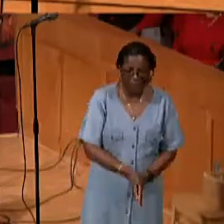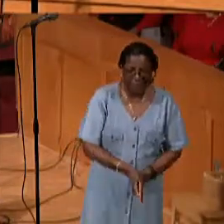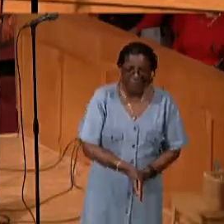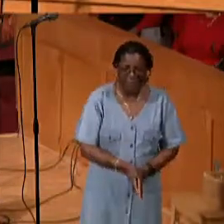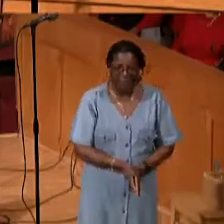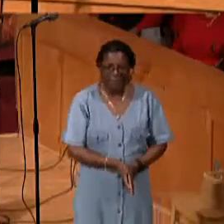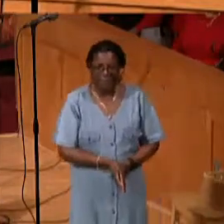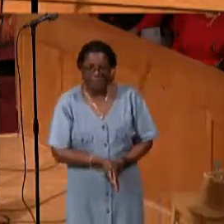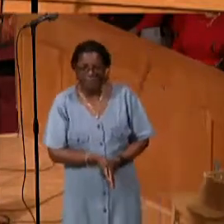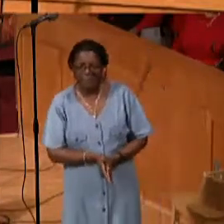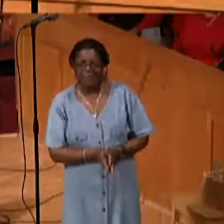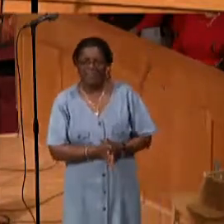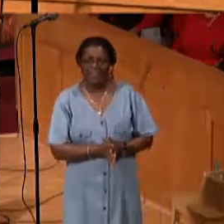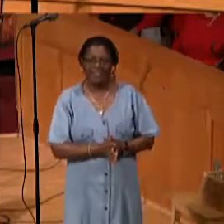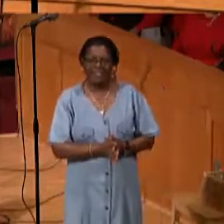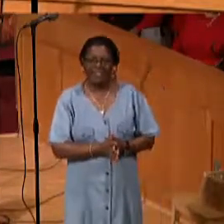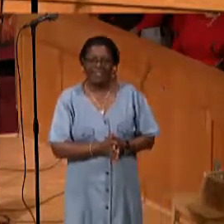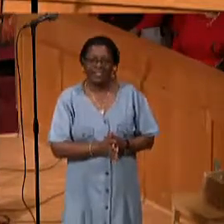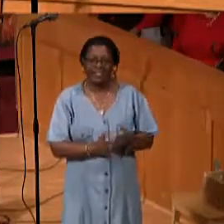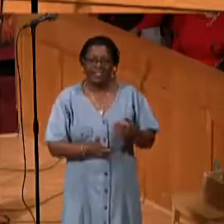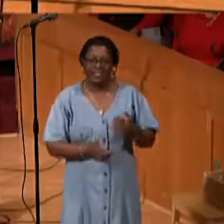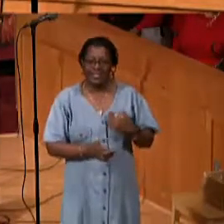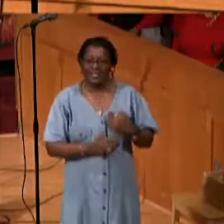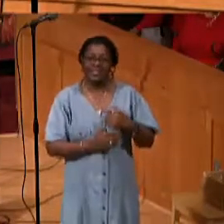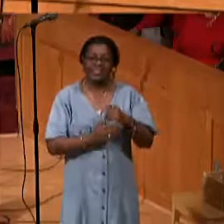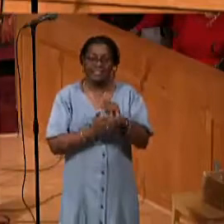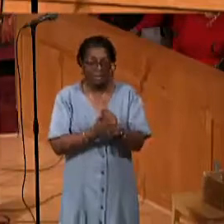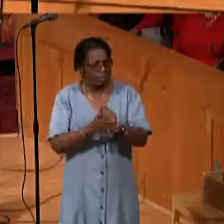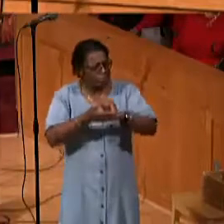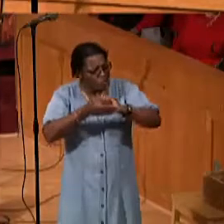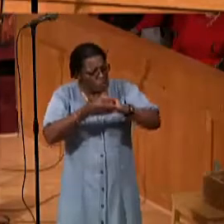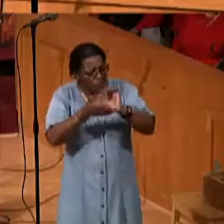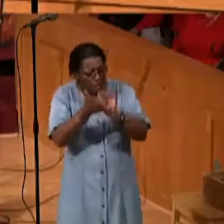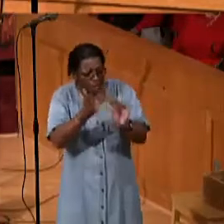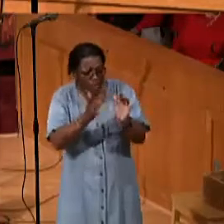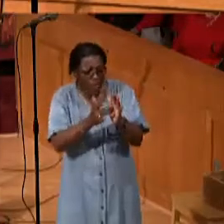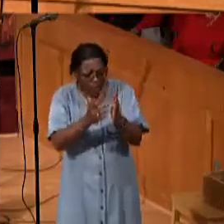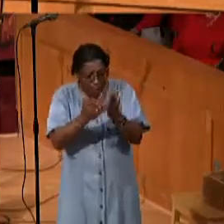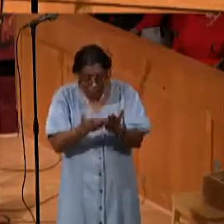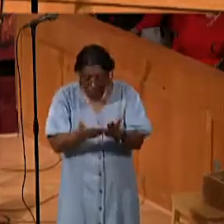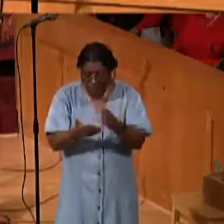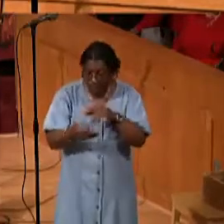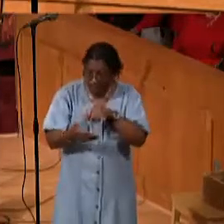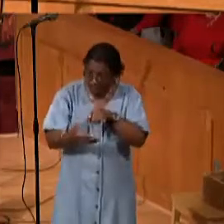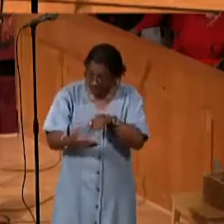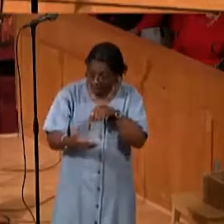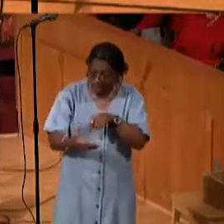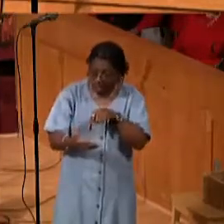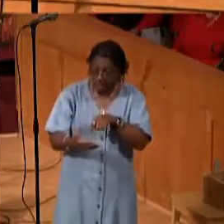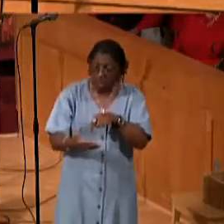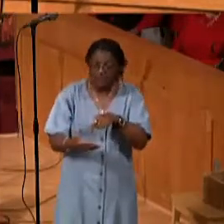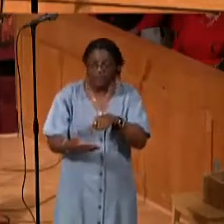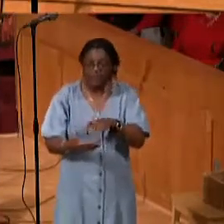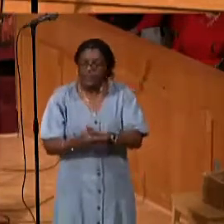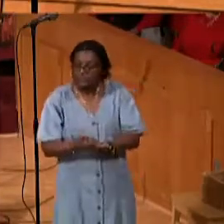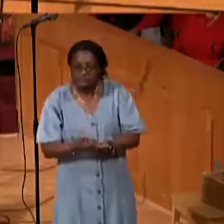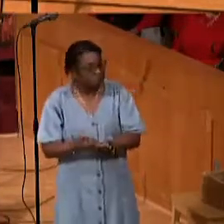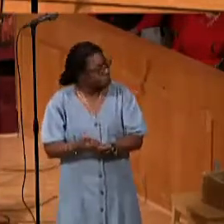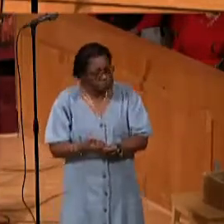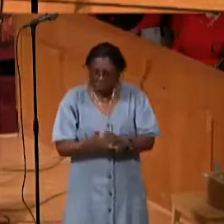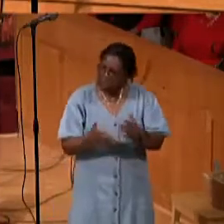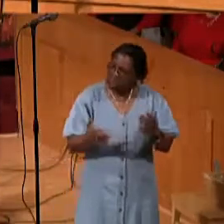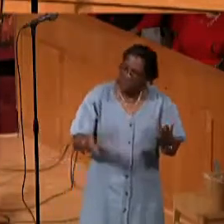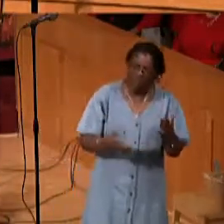Lionel recites scripture from the book of Luke to explain what Christmas is all about in A Charlie Brown